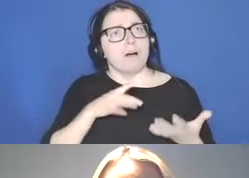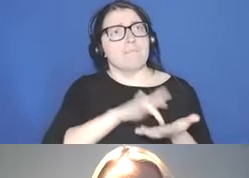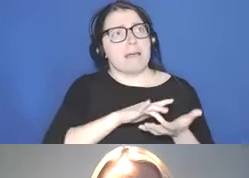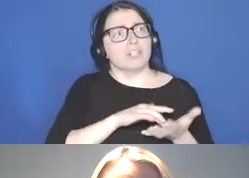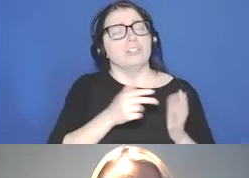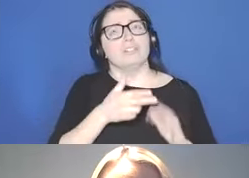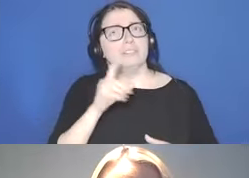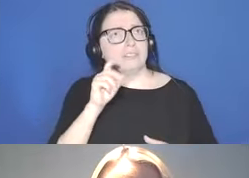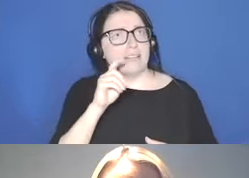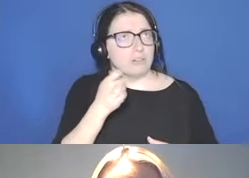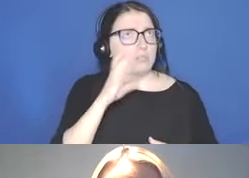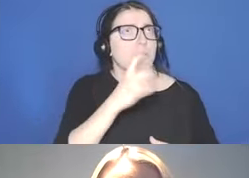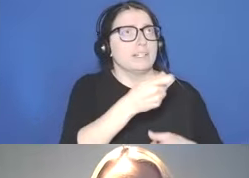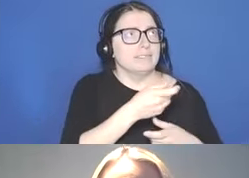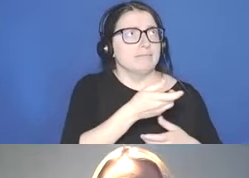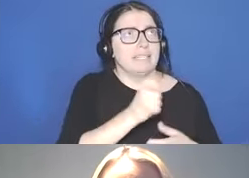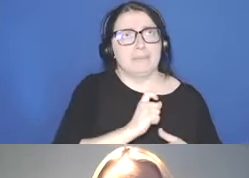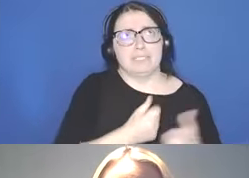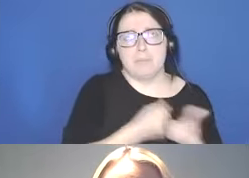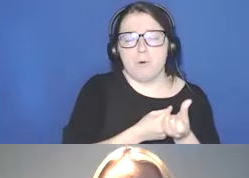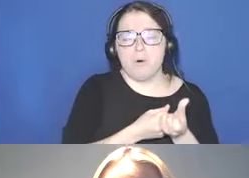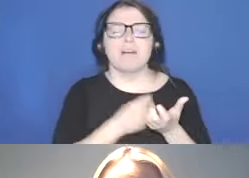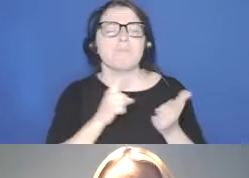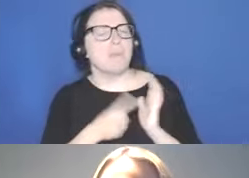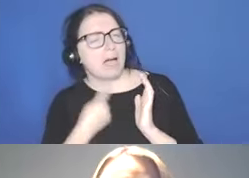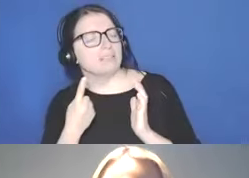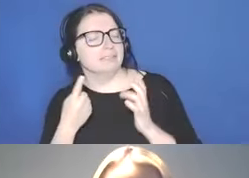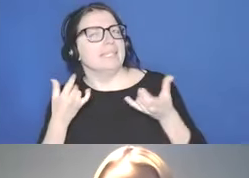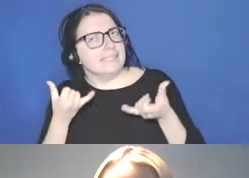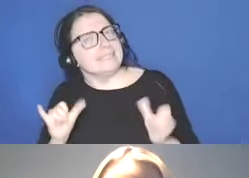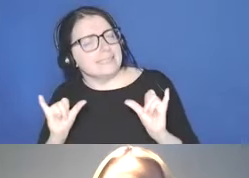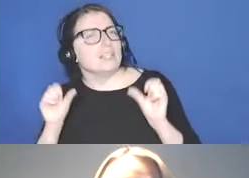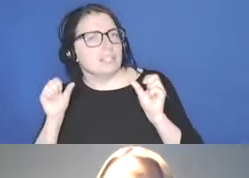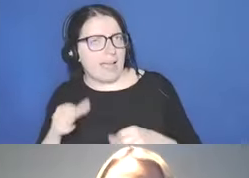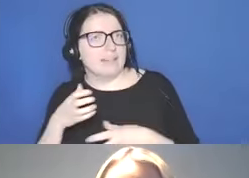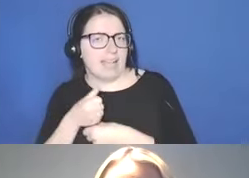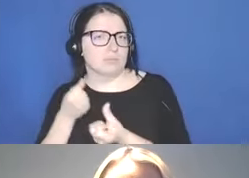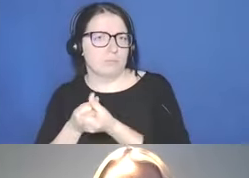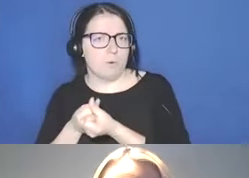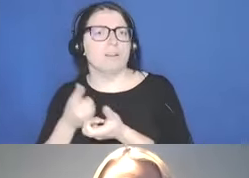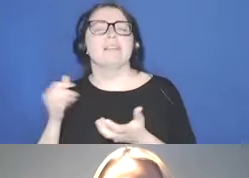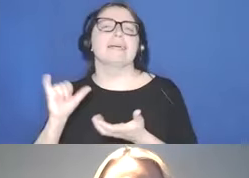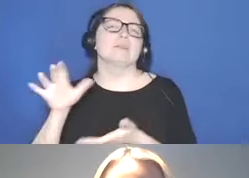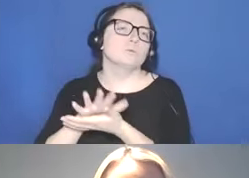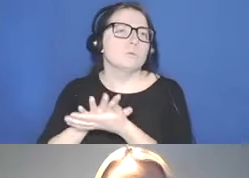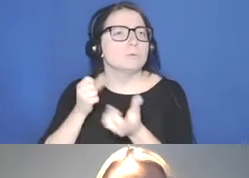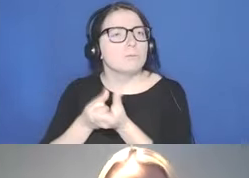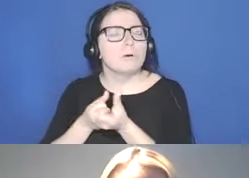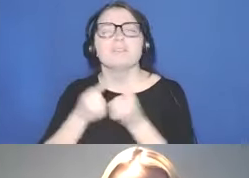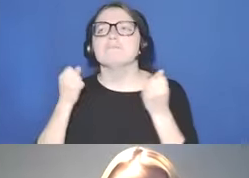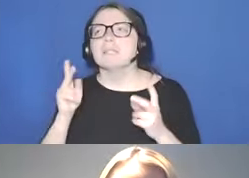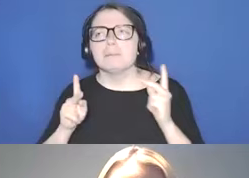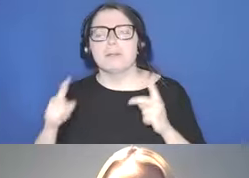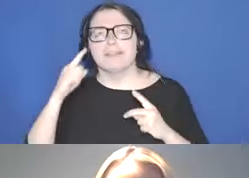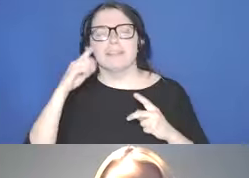even if they don't have a diagnosis. So for example, school support, that's always one of the biggest thing that people want with a